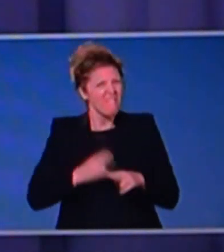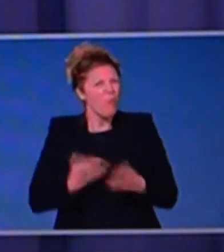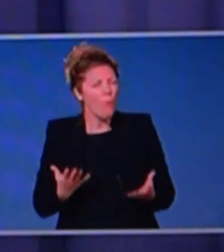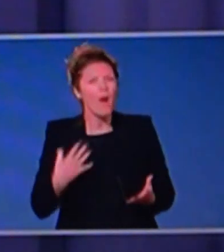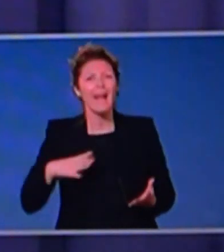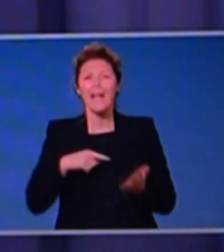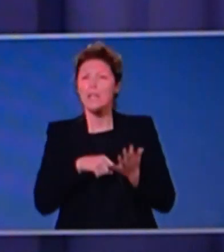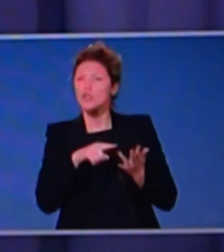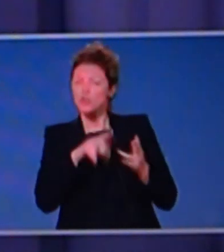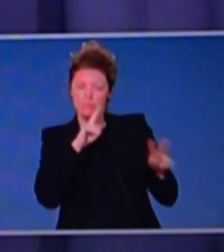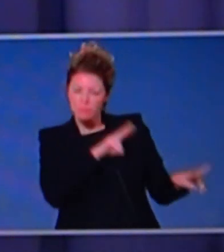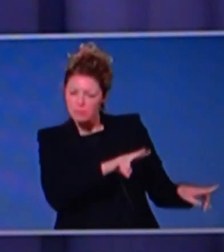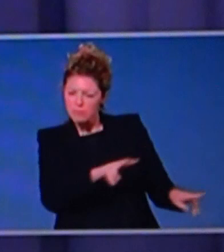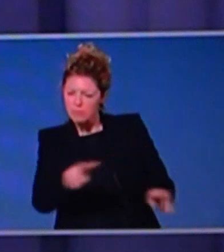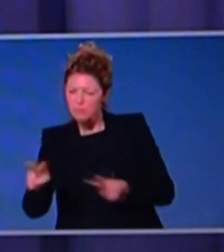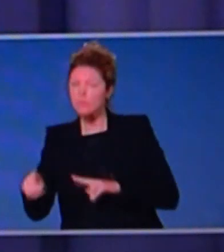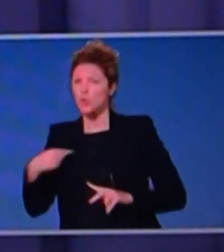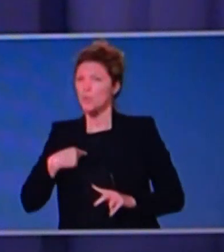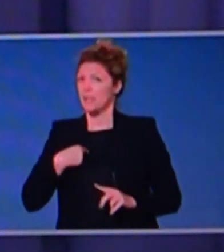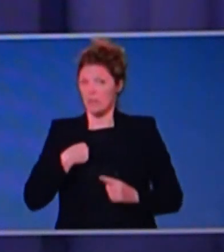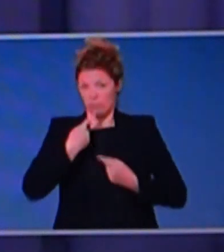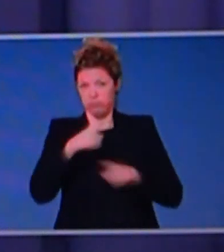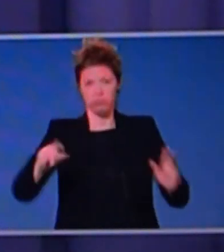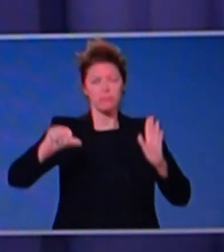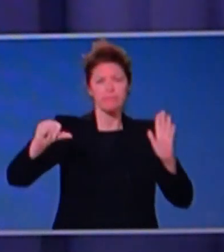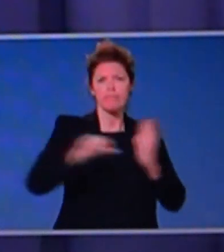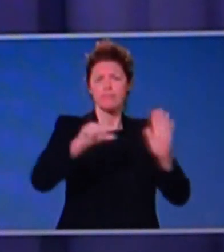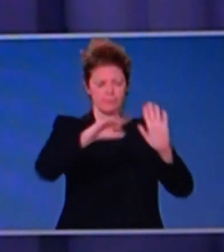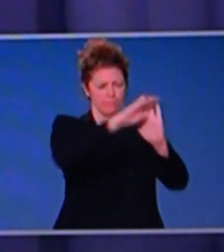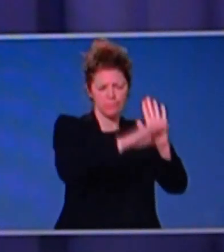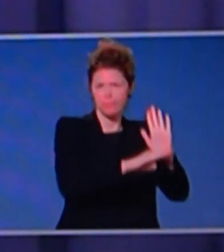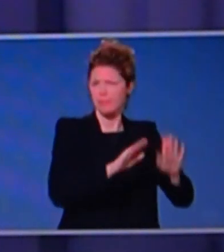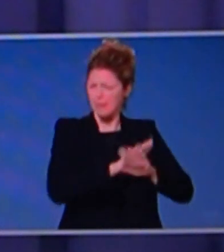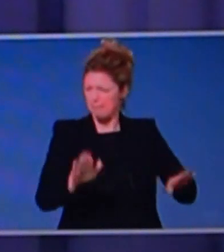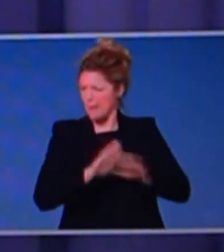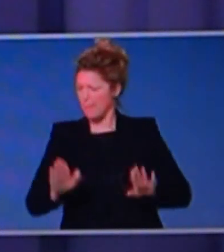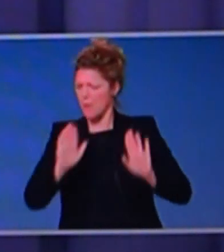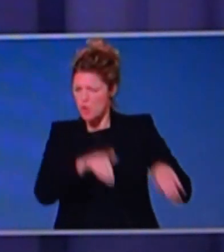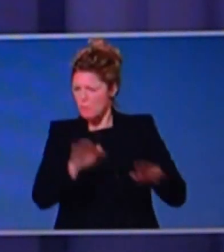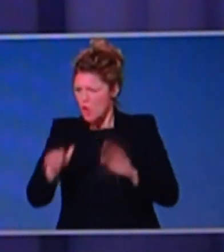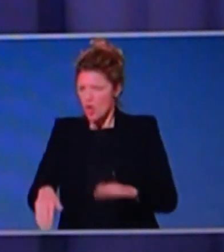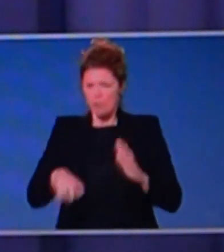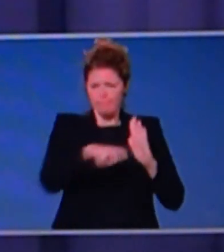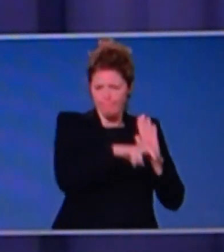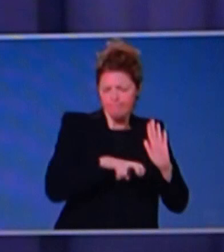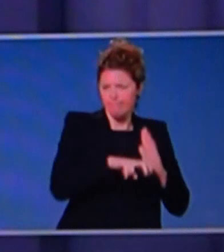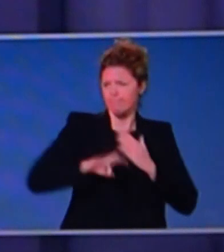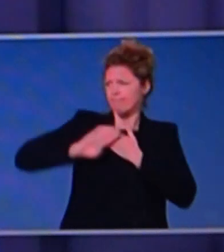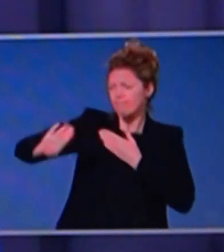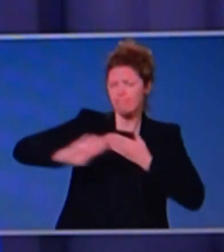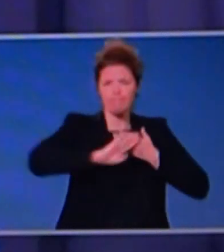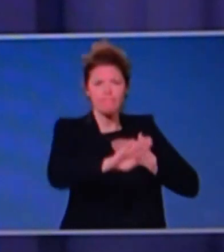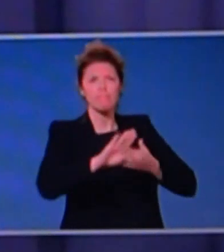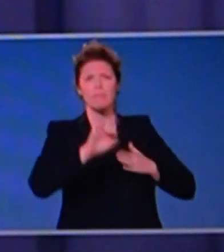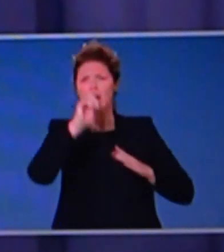and the magnitude of the changes that we're being called upon to make as Australians to respond and protect our safety, our physical safety and the safety